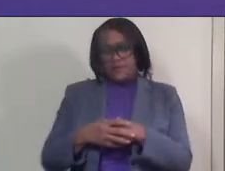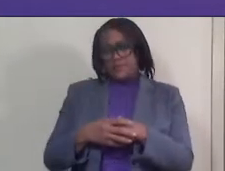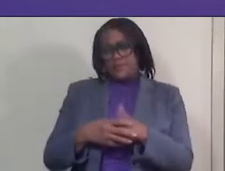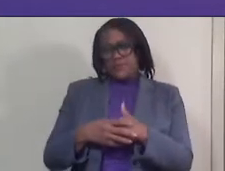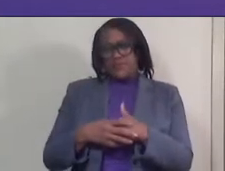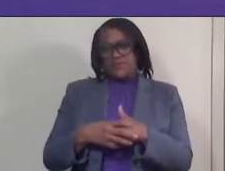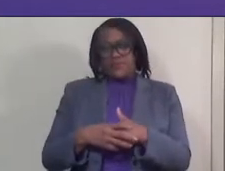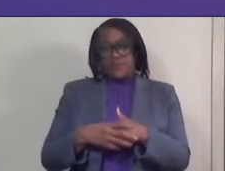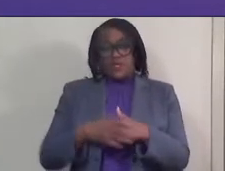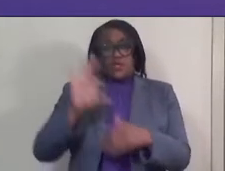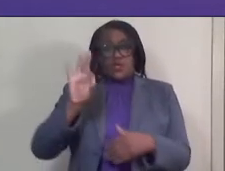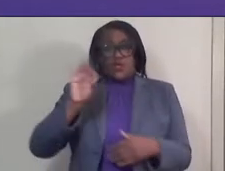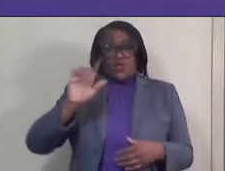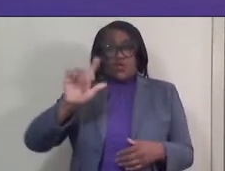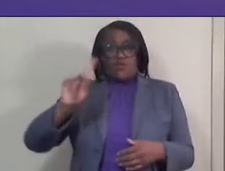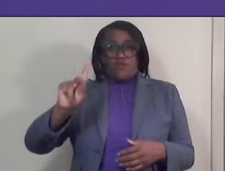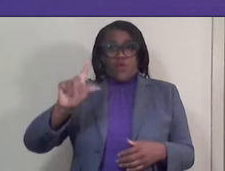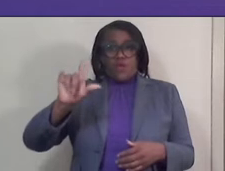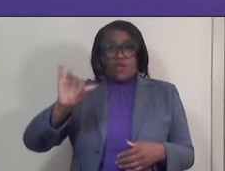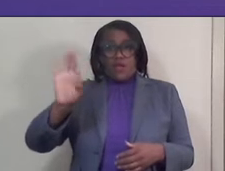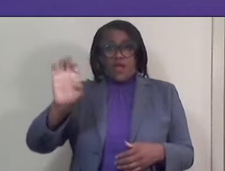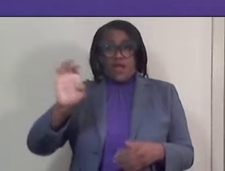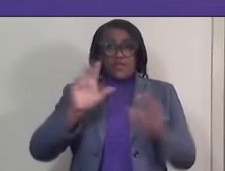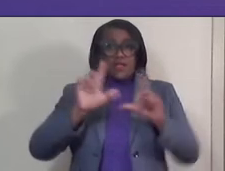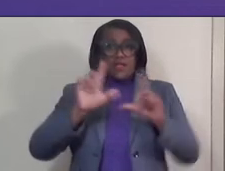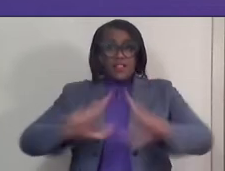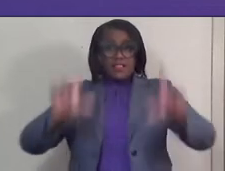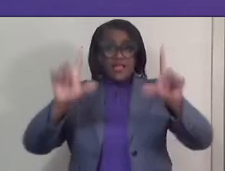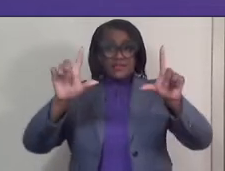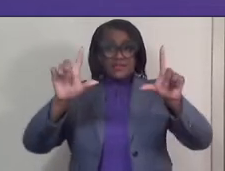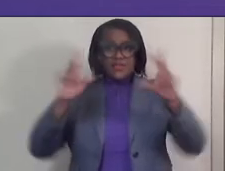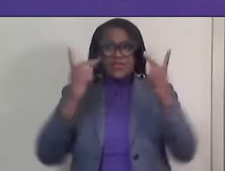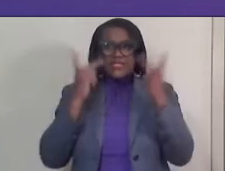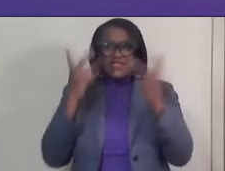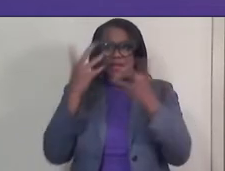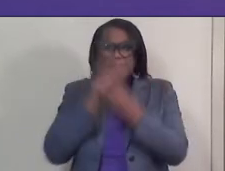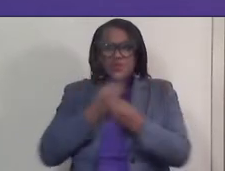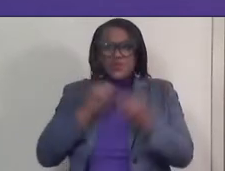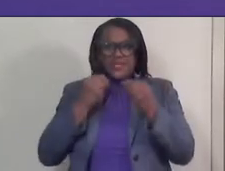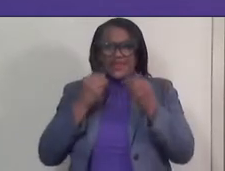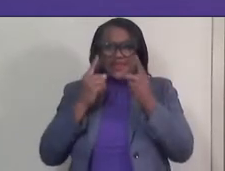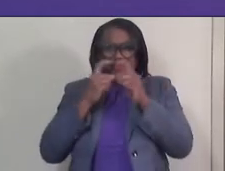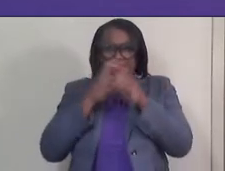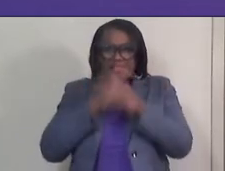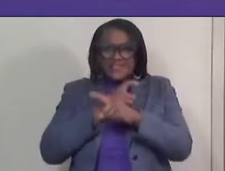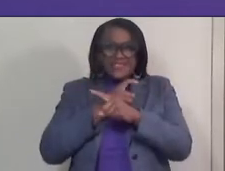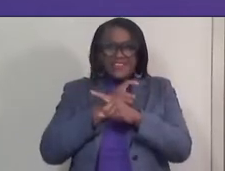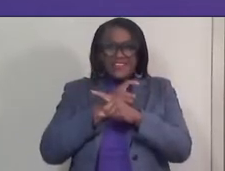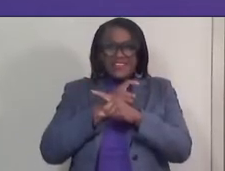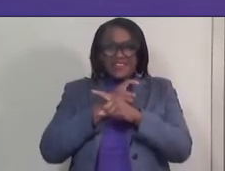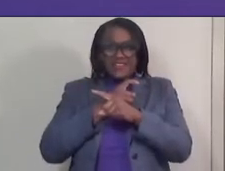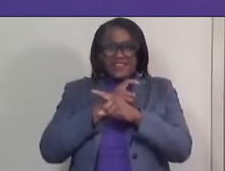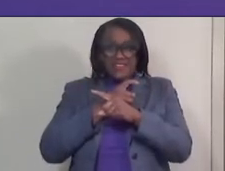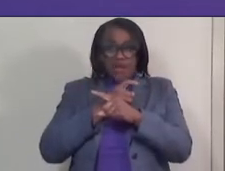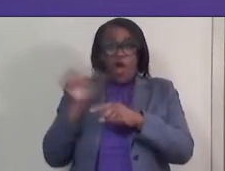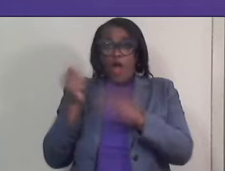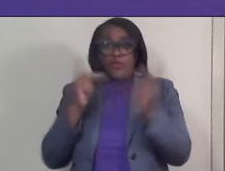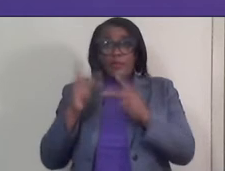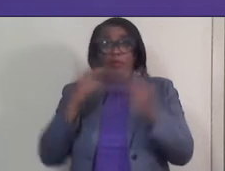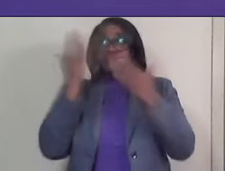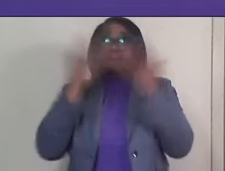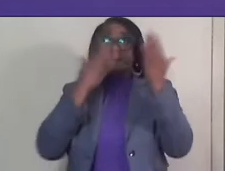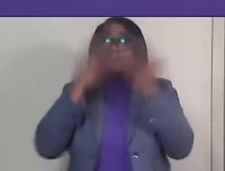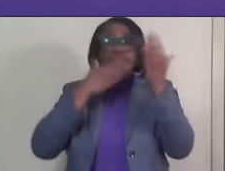A folklife lens helps us see beauty and complexity in things that others overlook. The